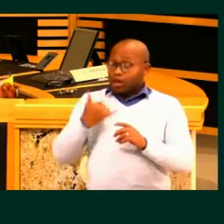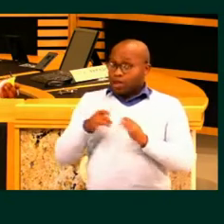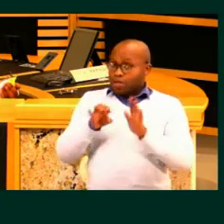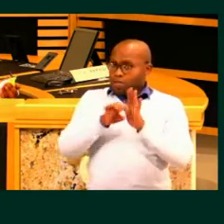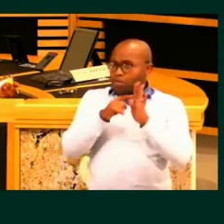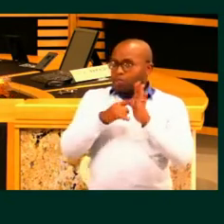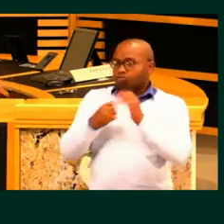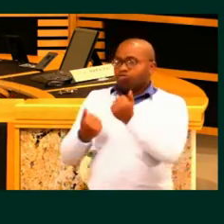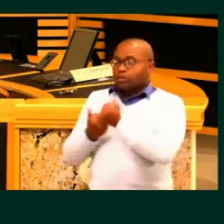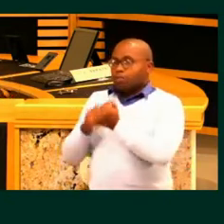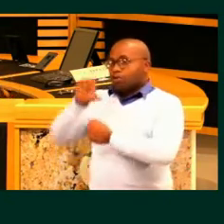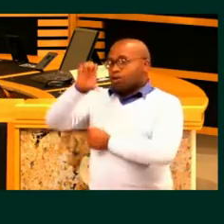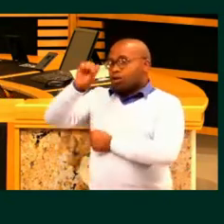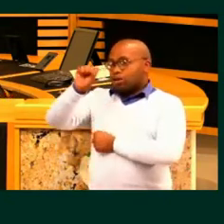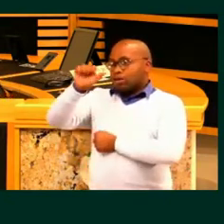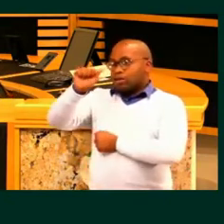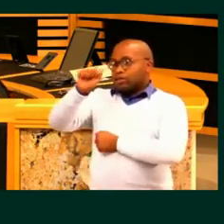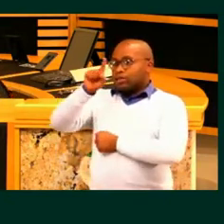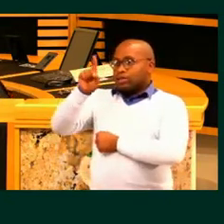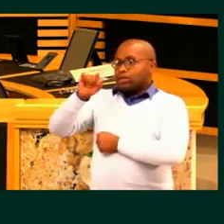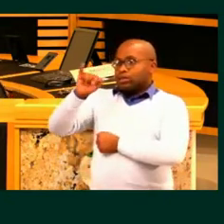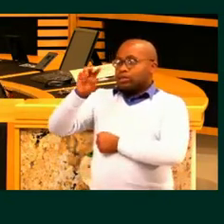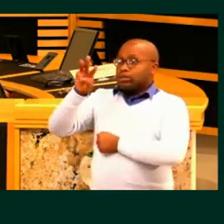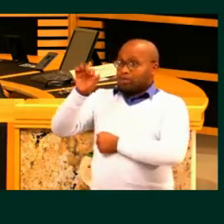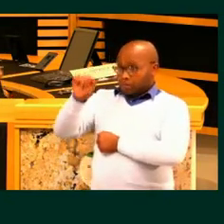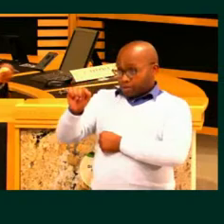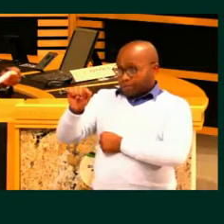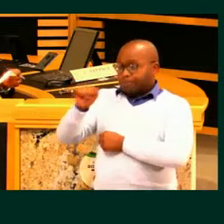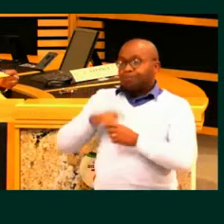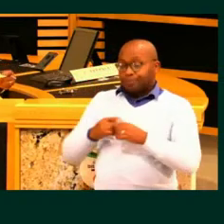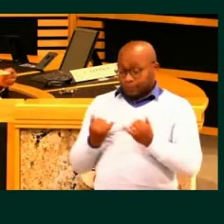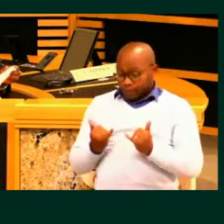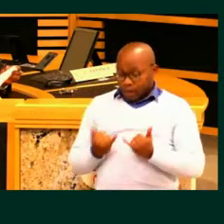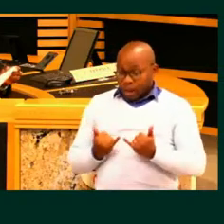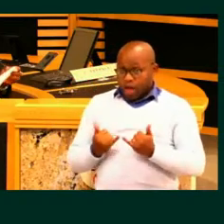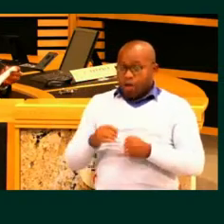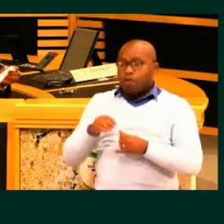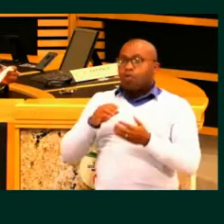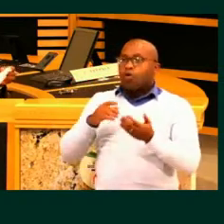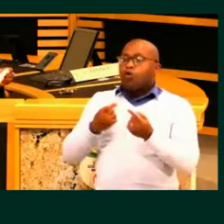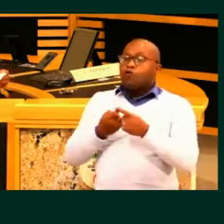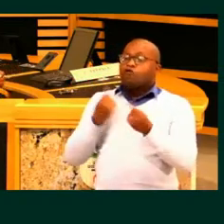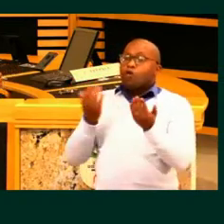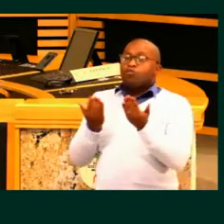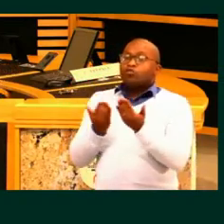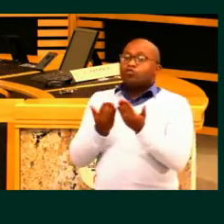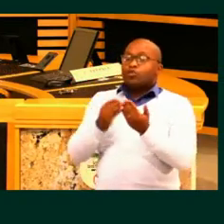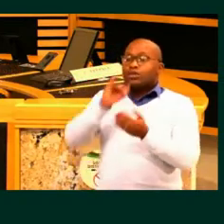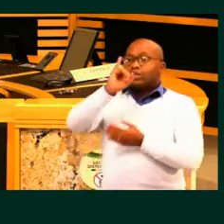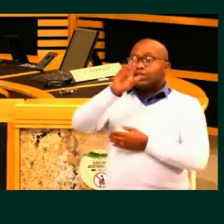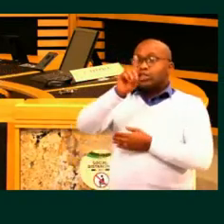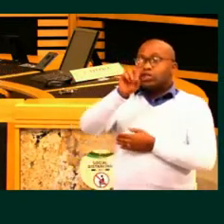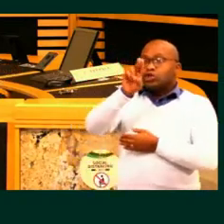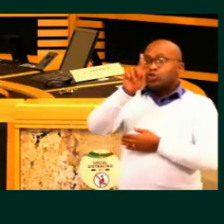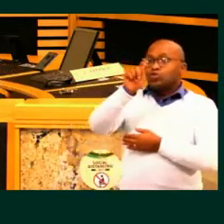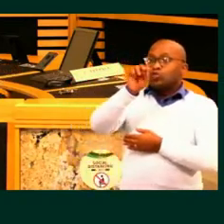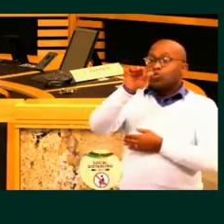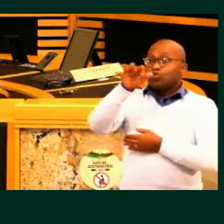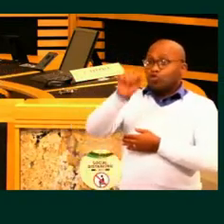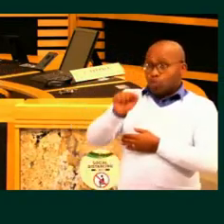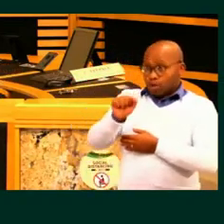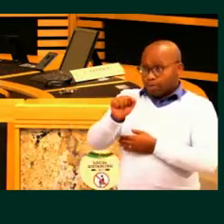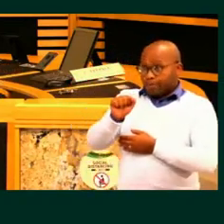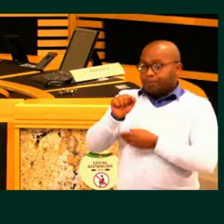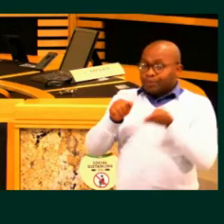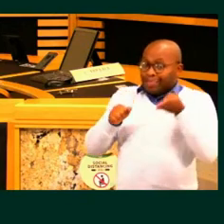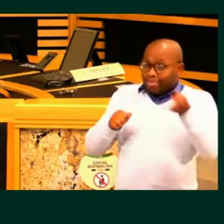I'm speaking there is a case in Ida of a principal from aobo who raped or alleged to